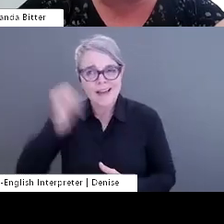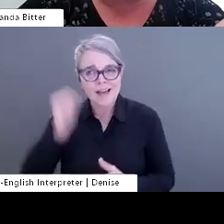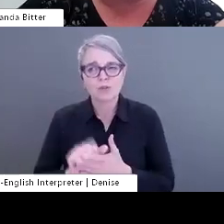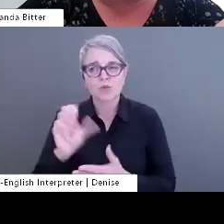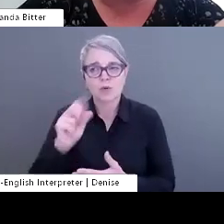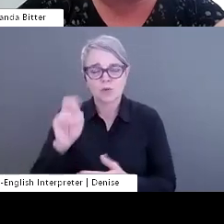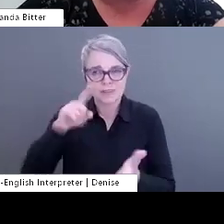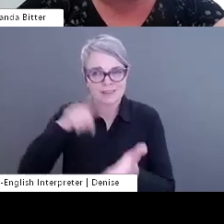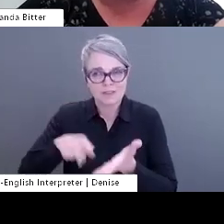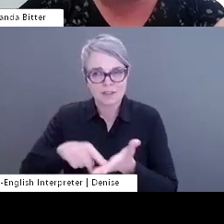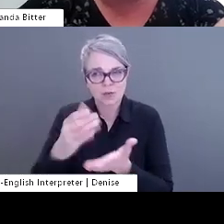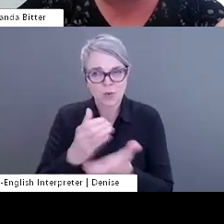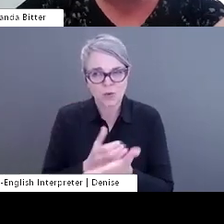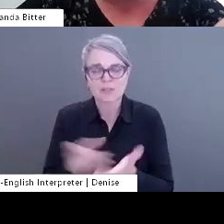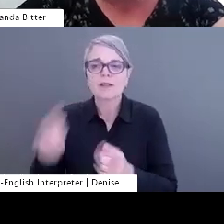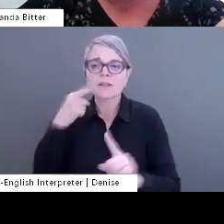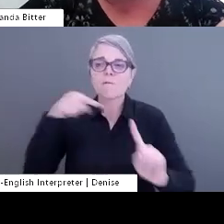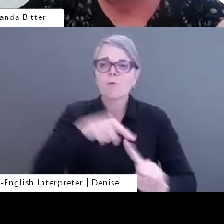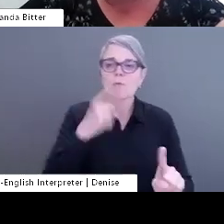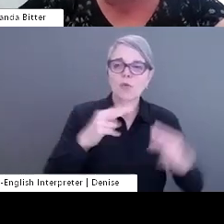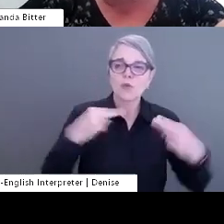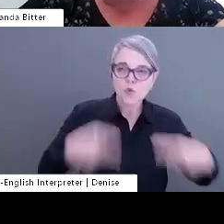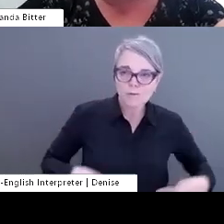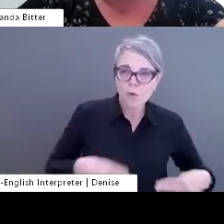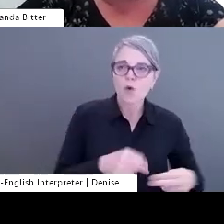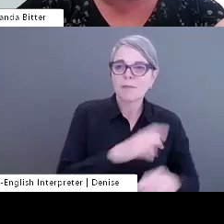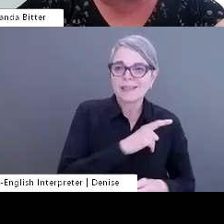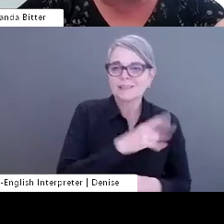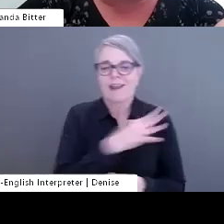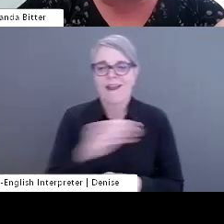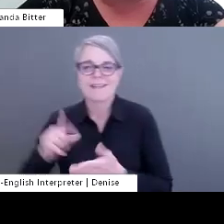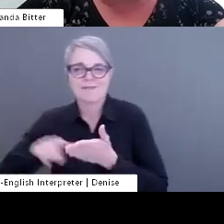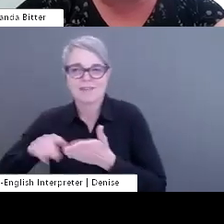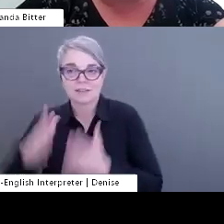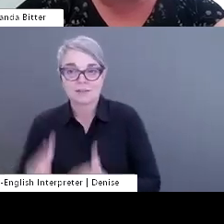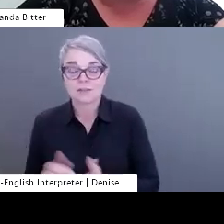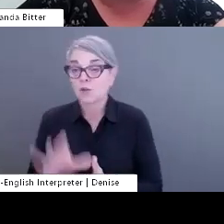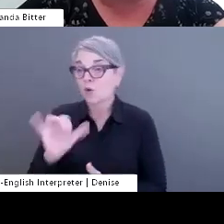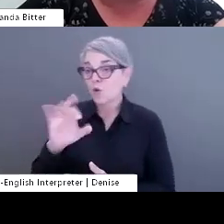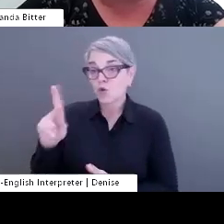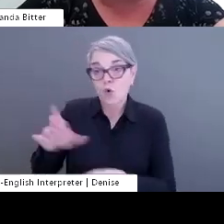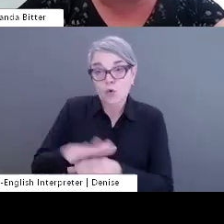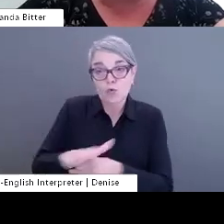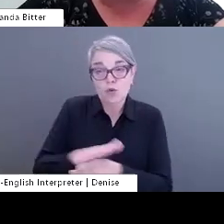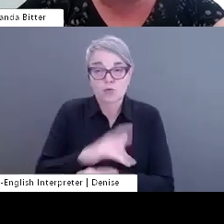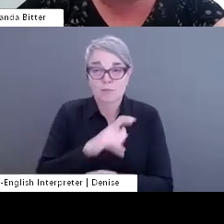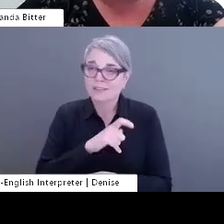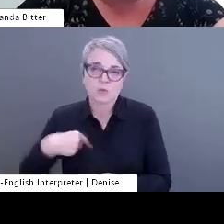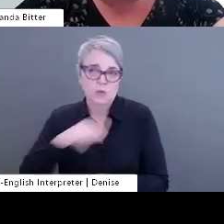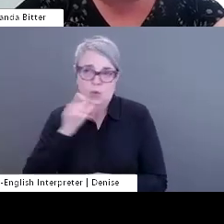both uniform and investigators. We at York Regional Police, we do not have something designated just for elder